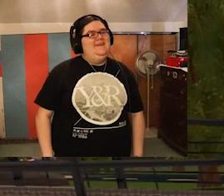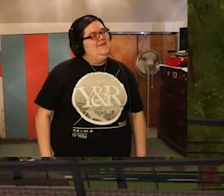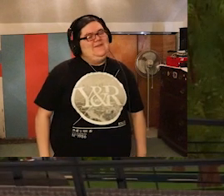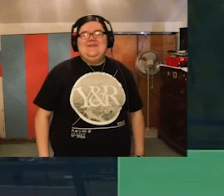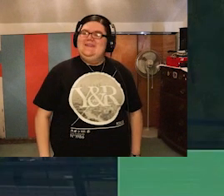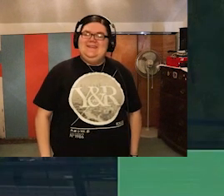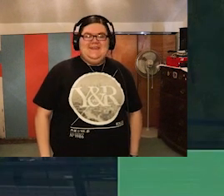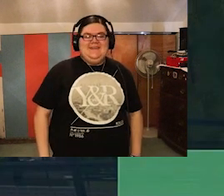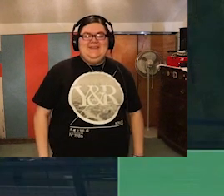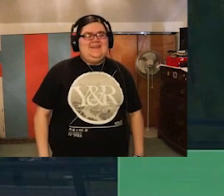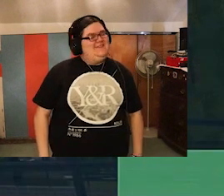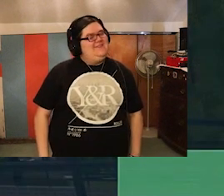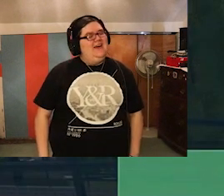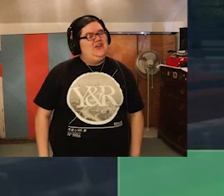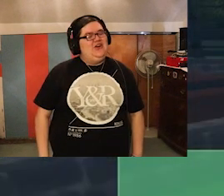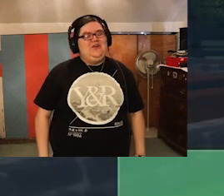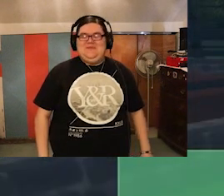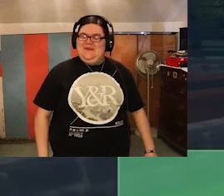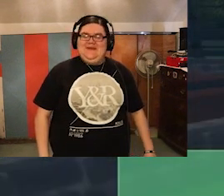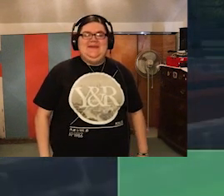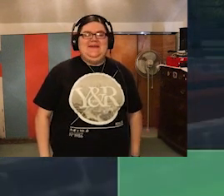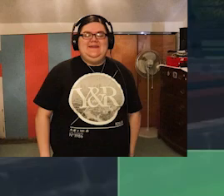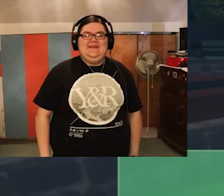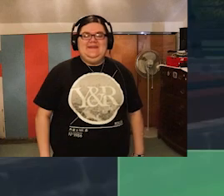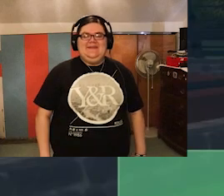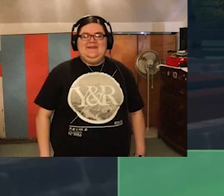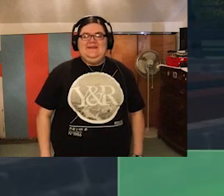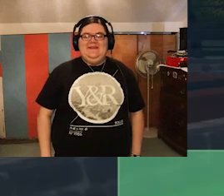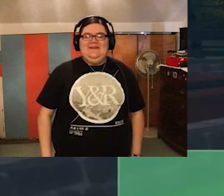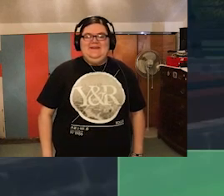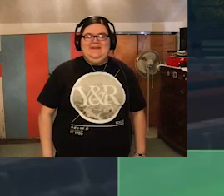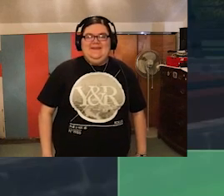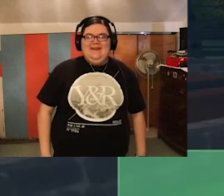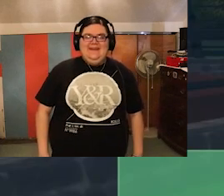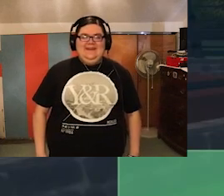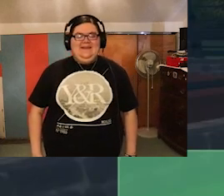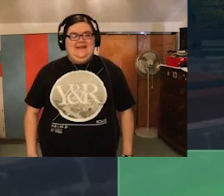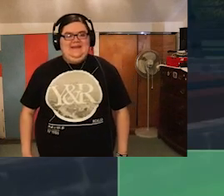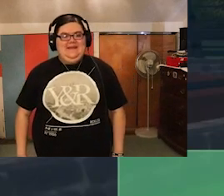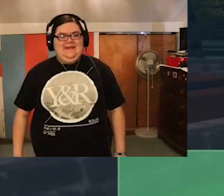boys. That's not good, but... Oh, he's but... curled up to fourth. Oh,